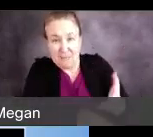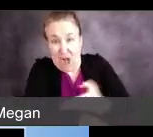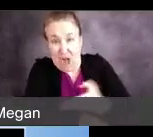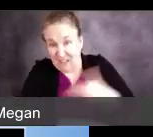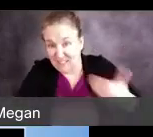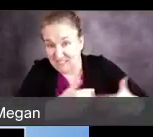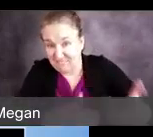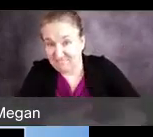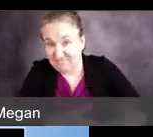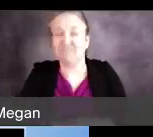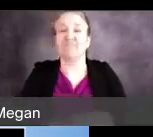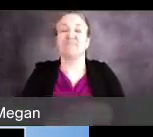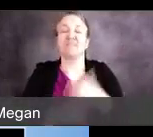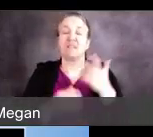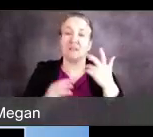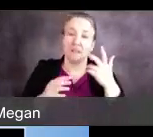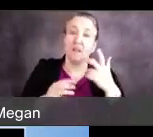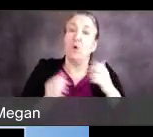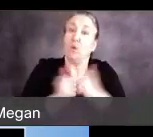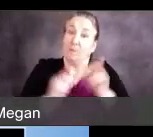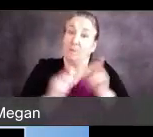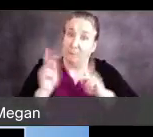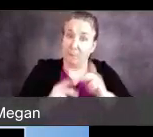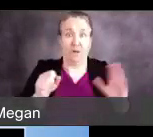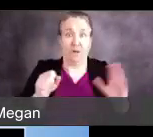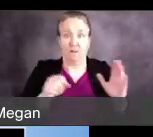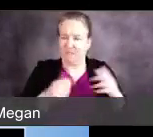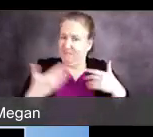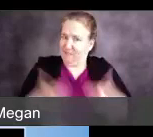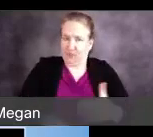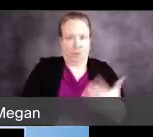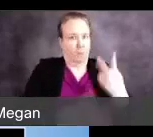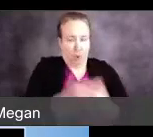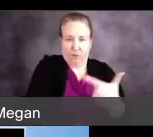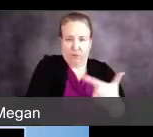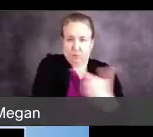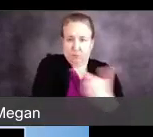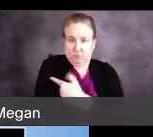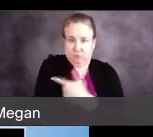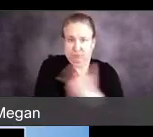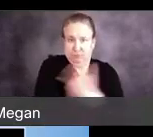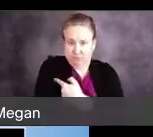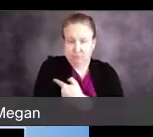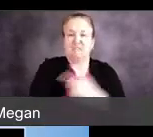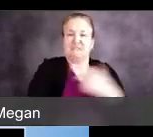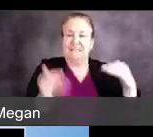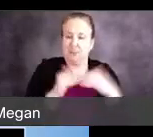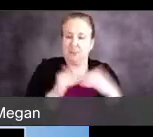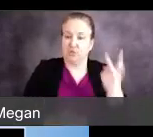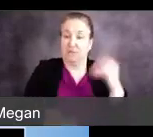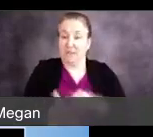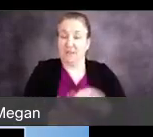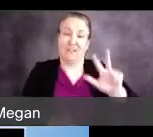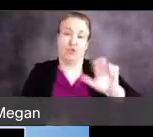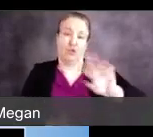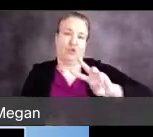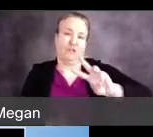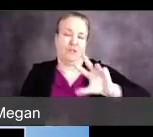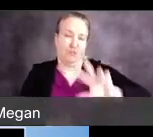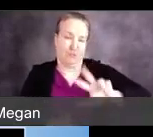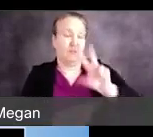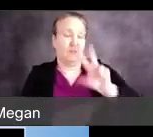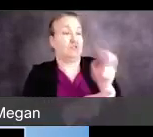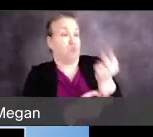And then when it comes to those that are fully covered, meaning they've gotten both of their doses, we're at 12,336